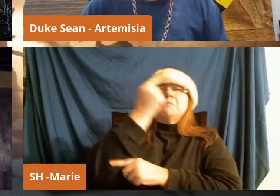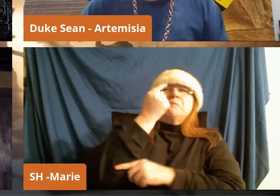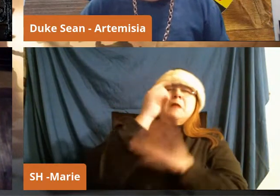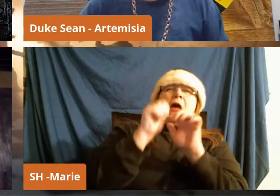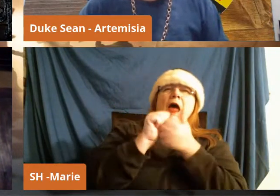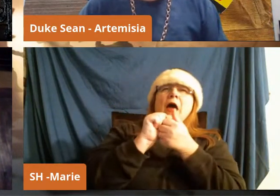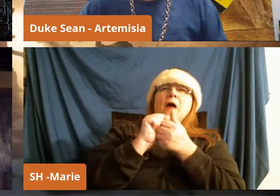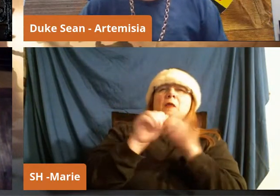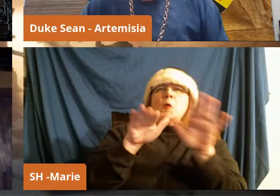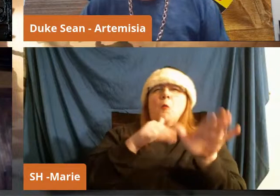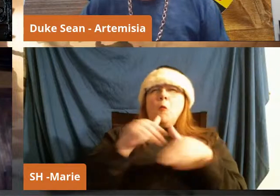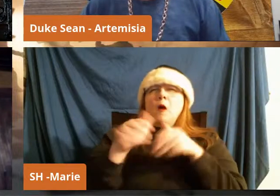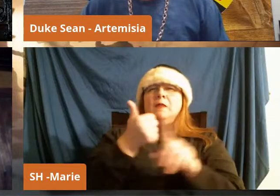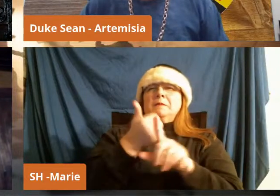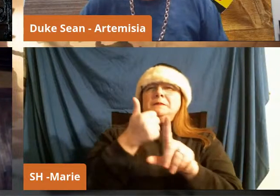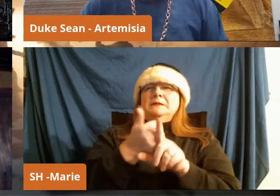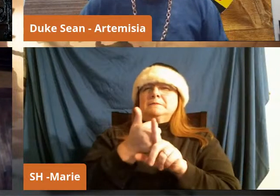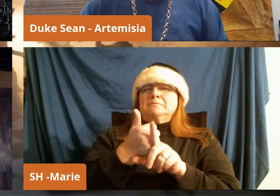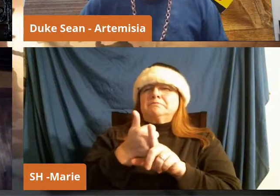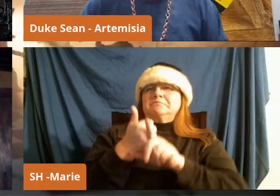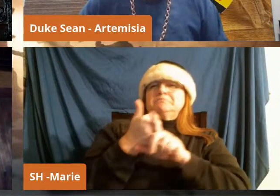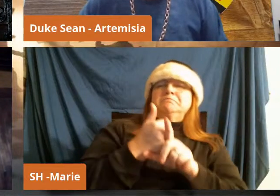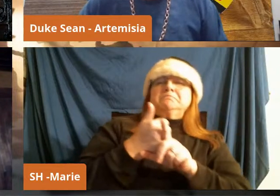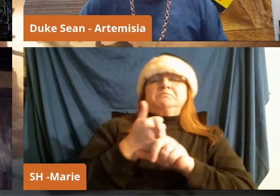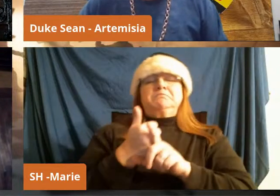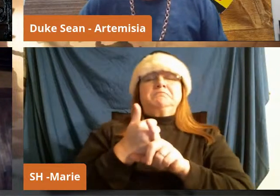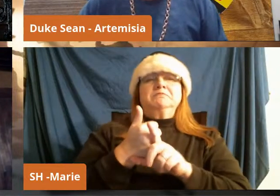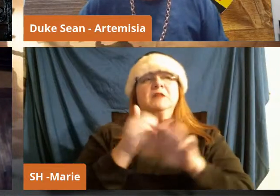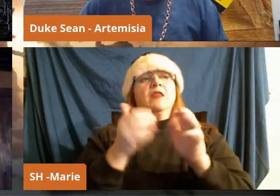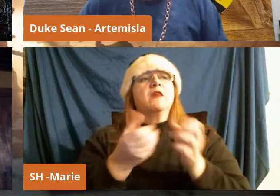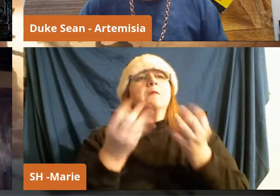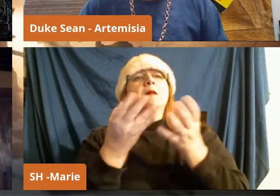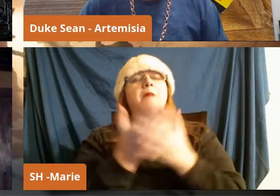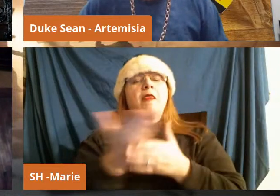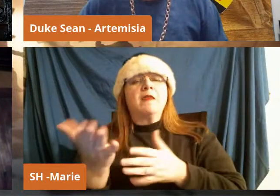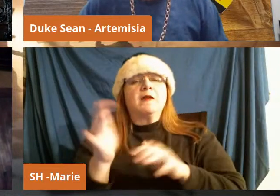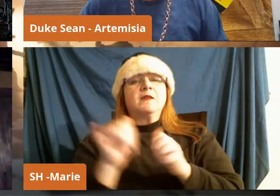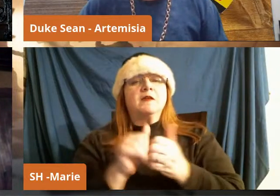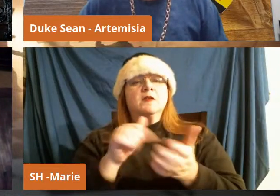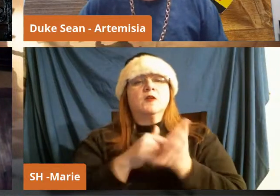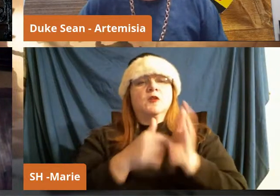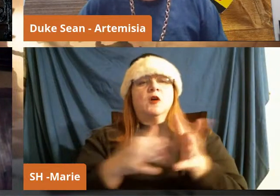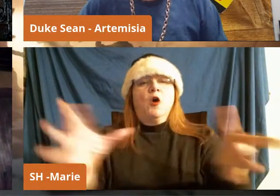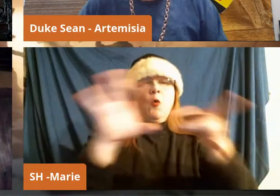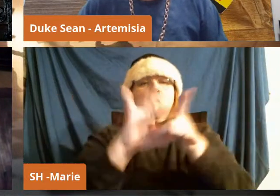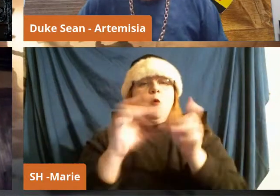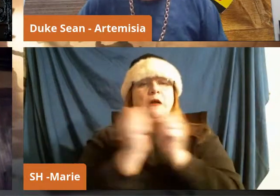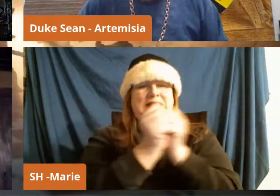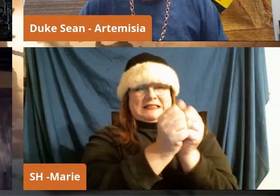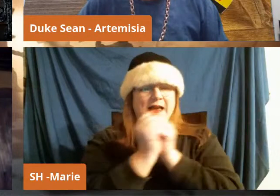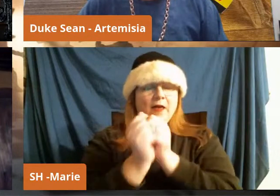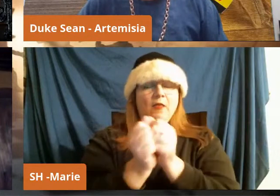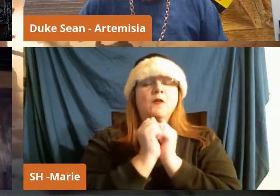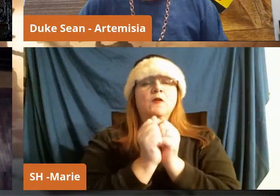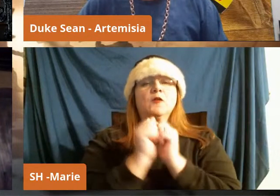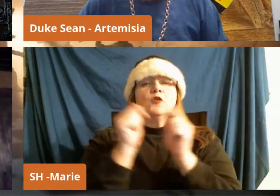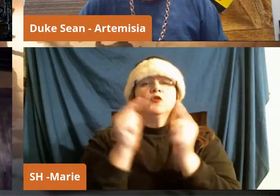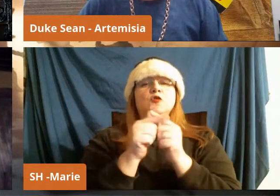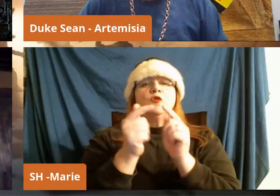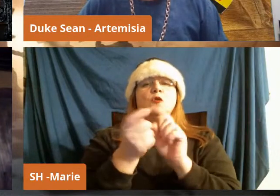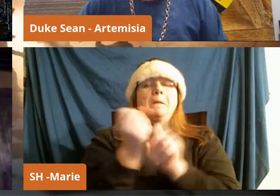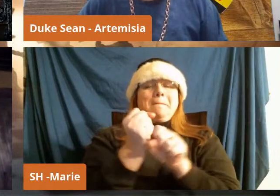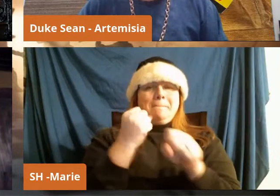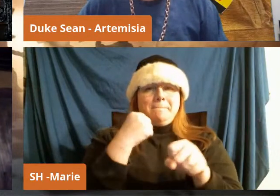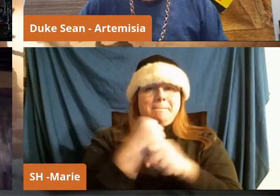carry themselves, and so yeah, there's a lot of things I think that all kind of work in harmony to